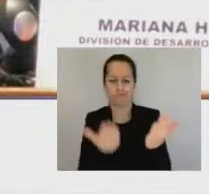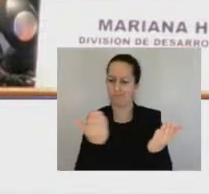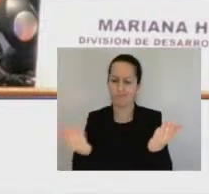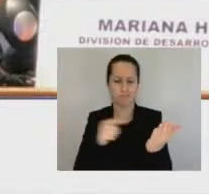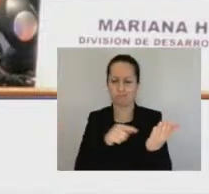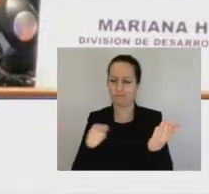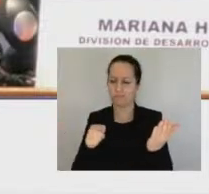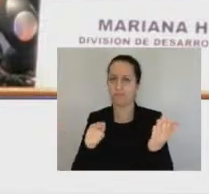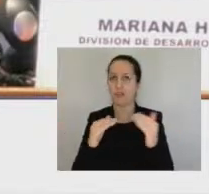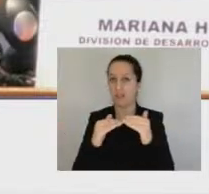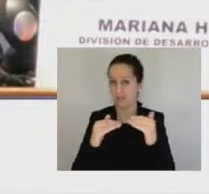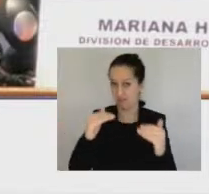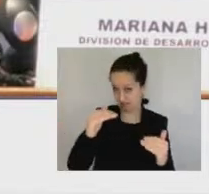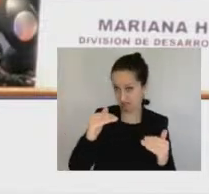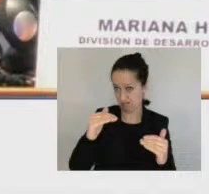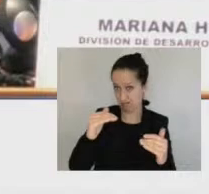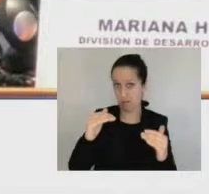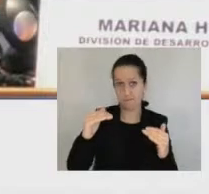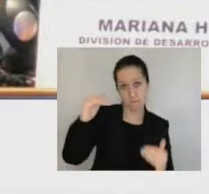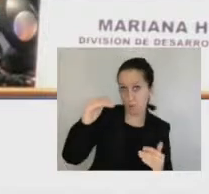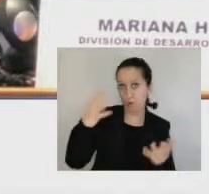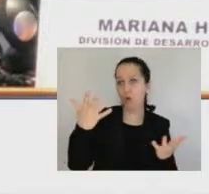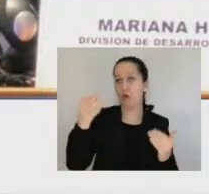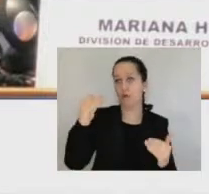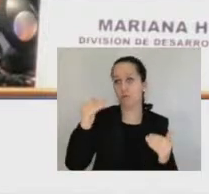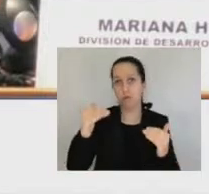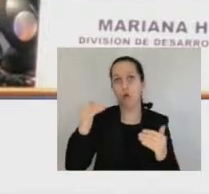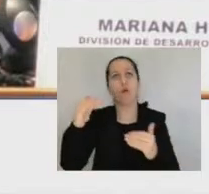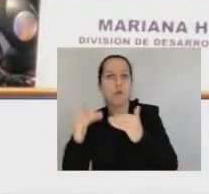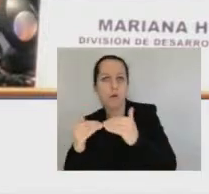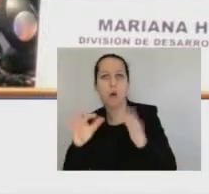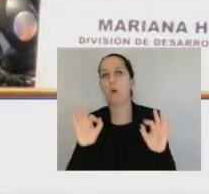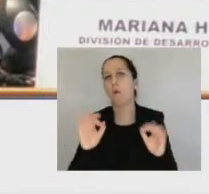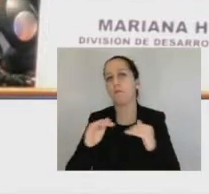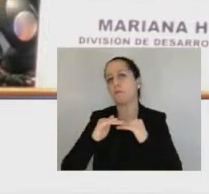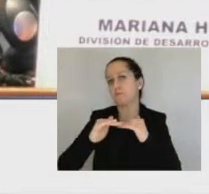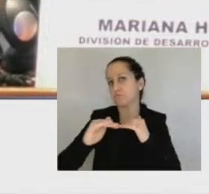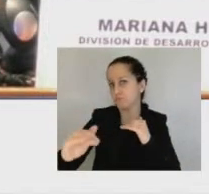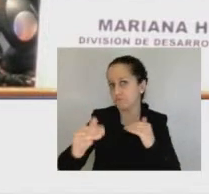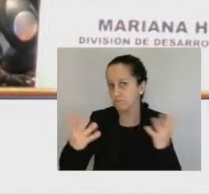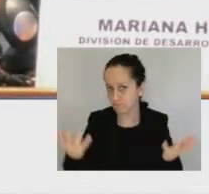this system is efficient or not in reducing social inequality.